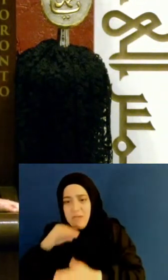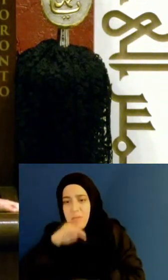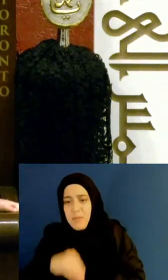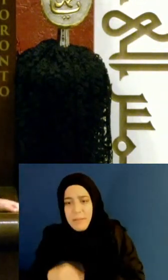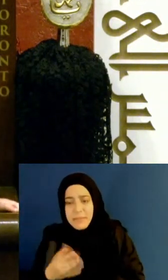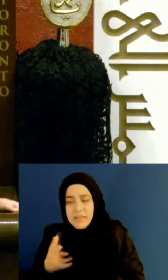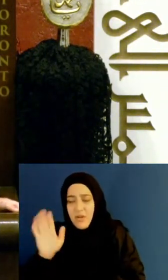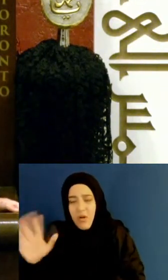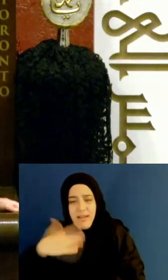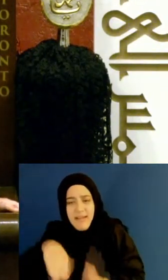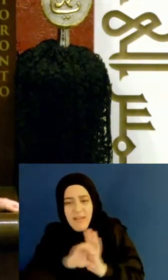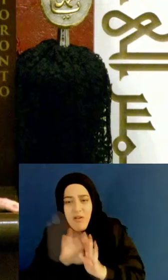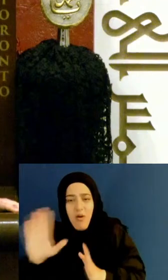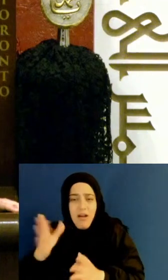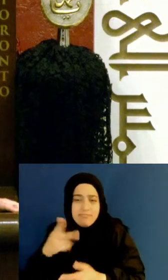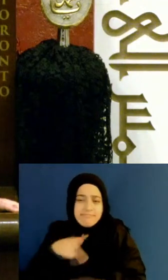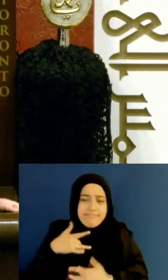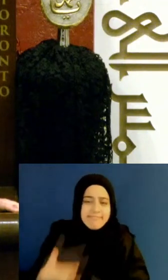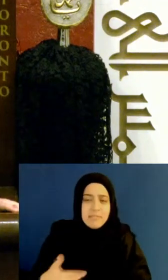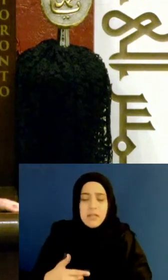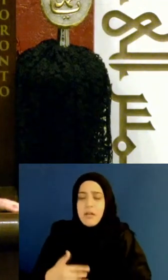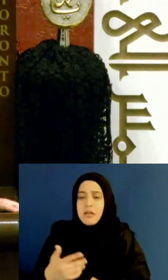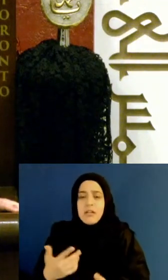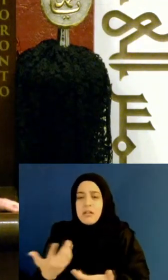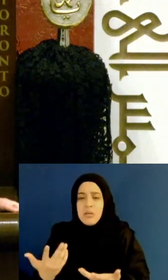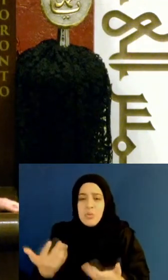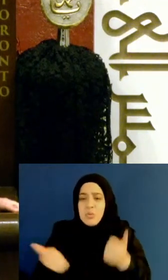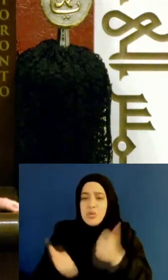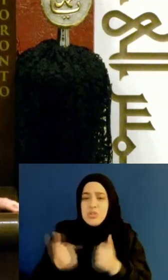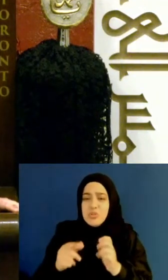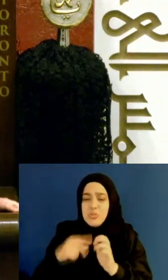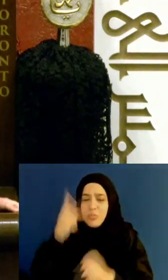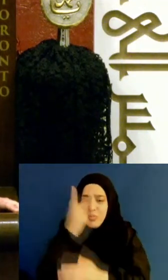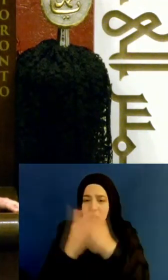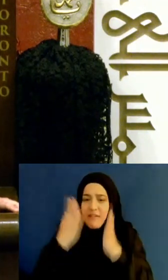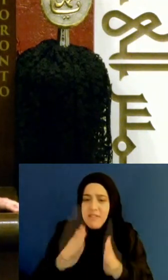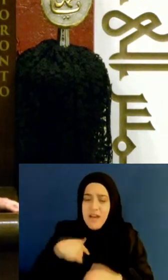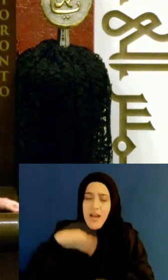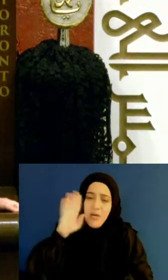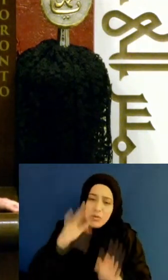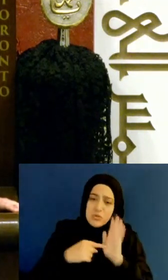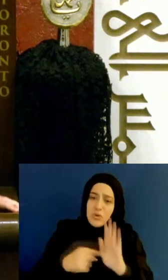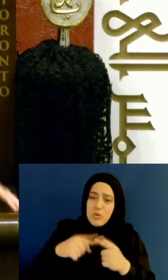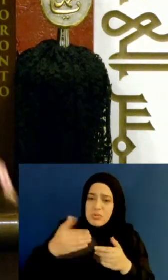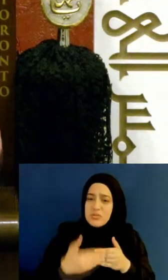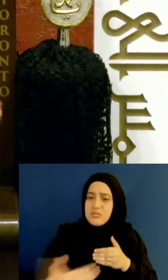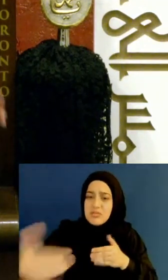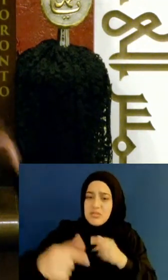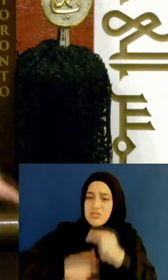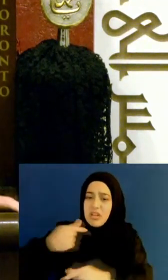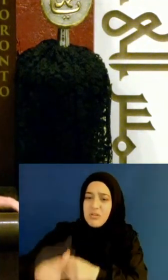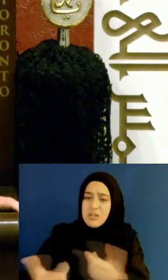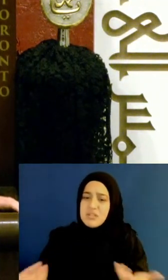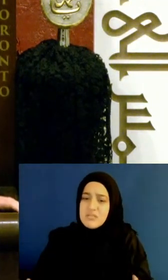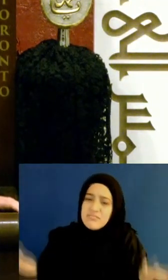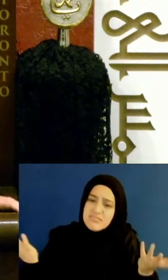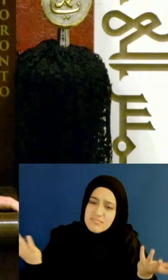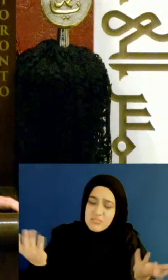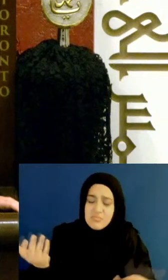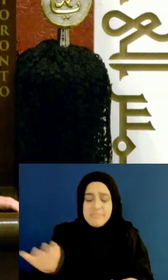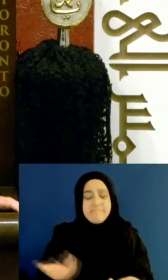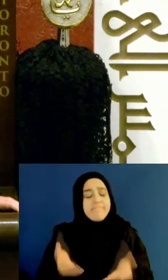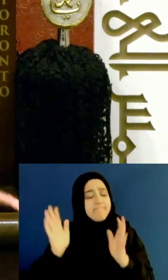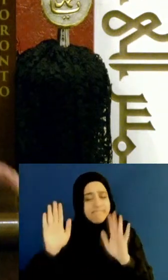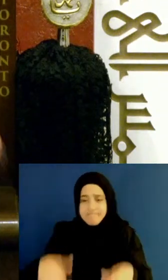generations? Which prophet do we ourselves understand? In any case, Rasulullah was seated in Masjid